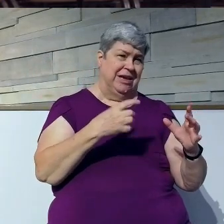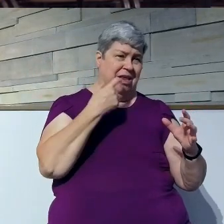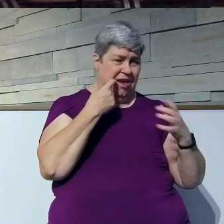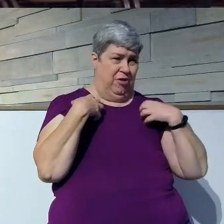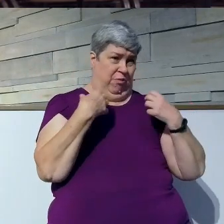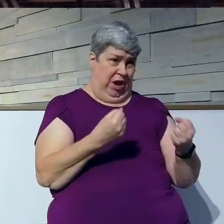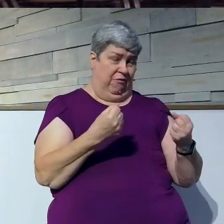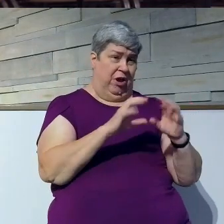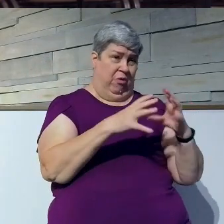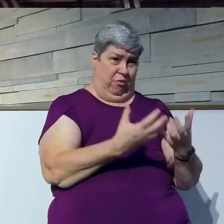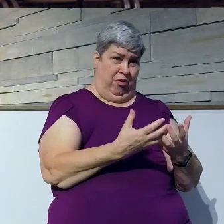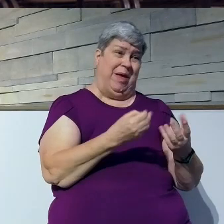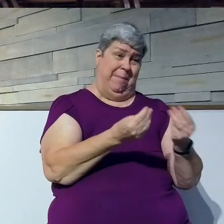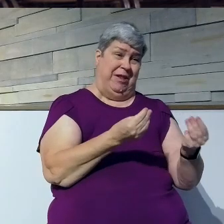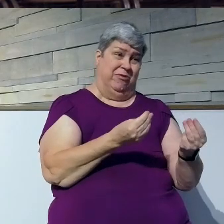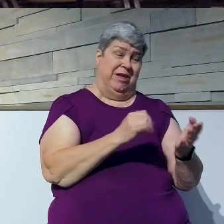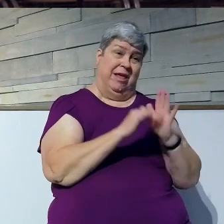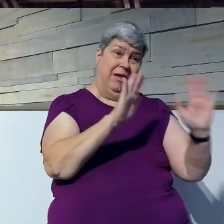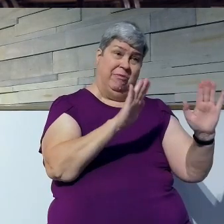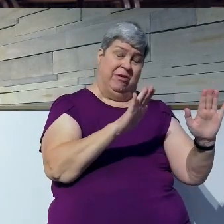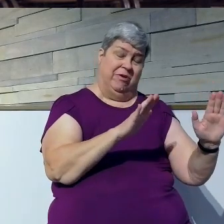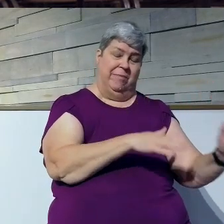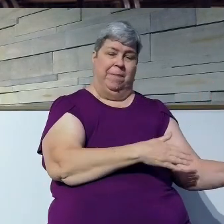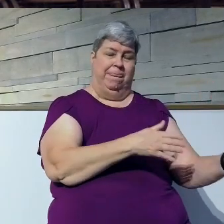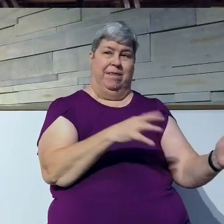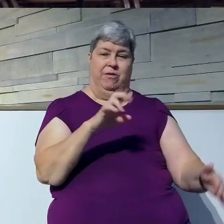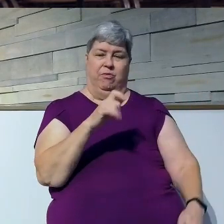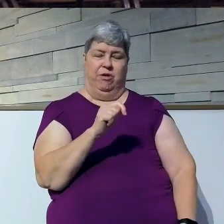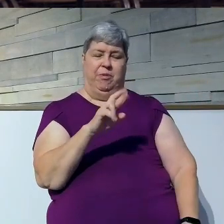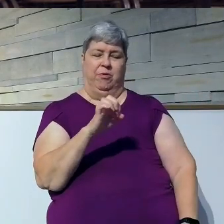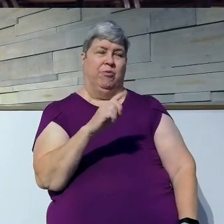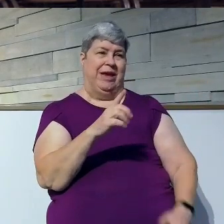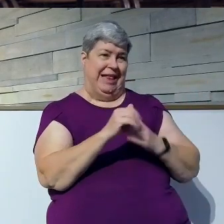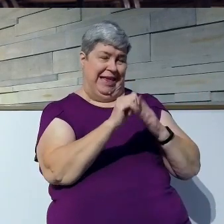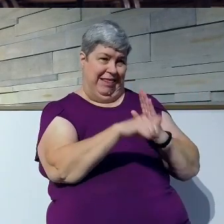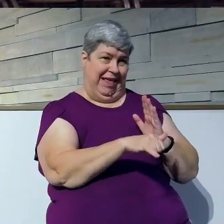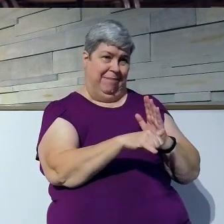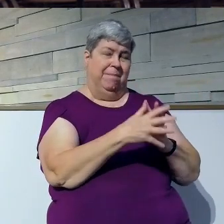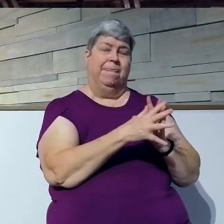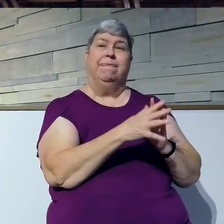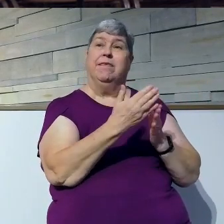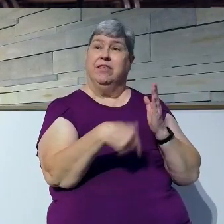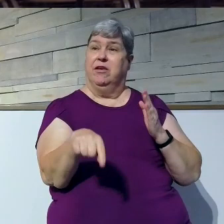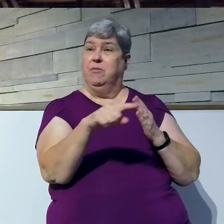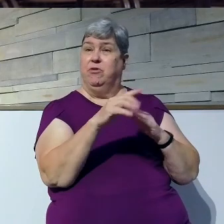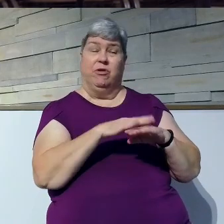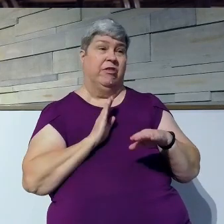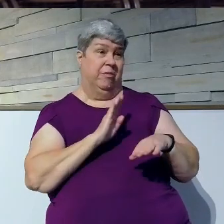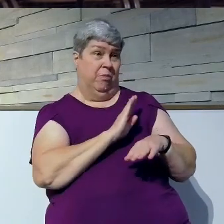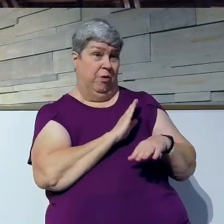and really ministry that's incredible in what they do. And Robert Reed, as he leads it. Folks, some of you are on the